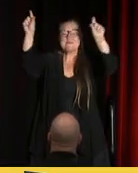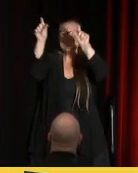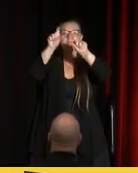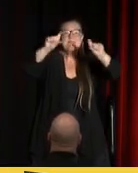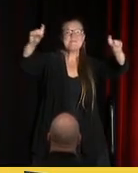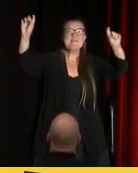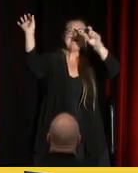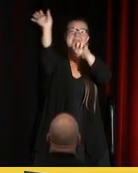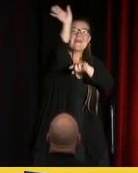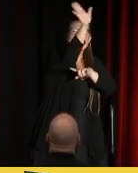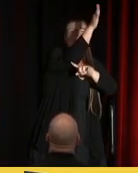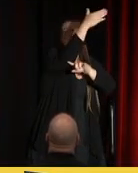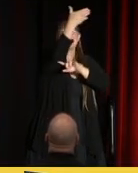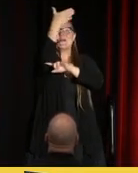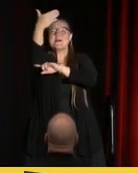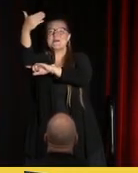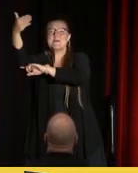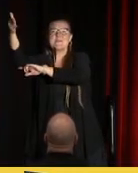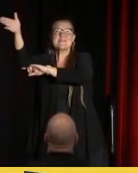star-spangled banner